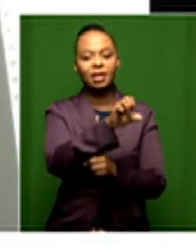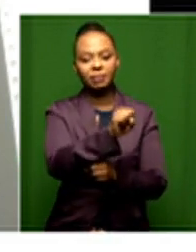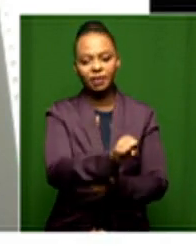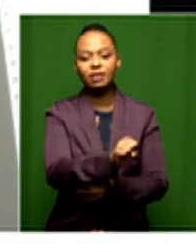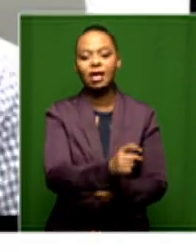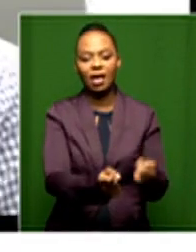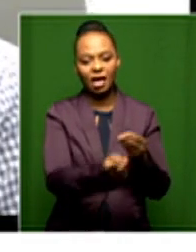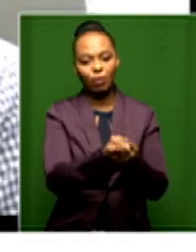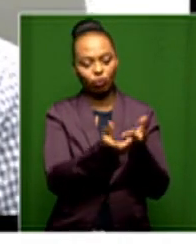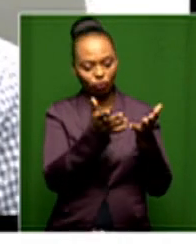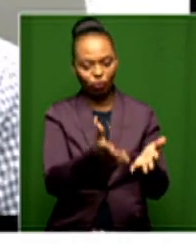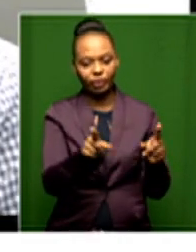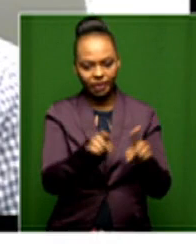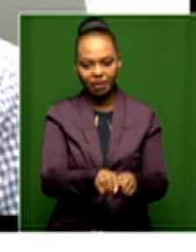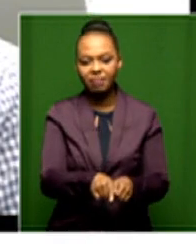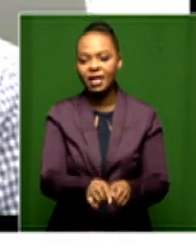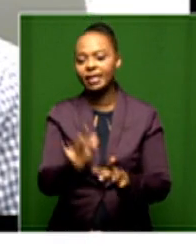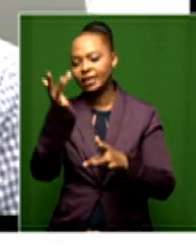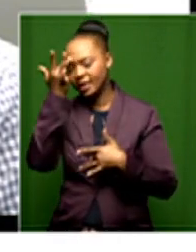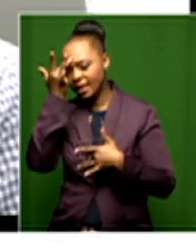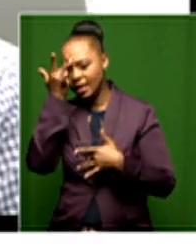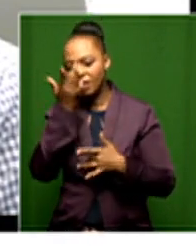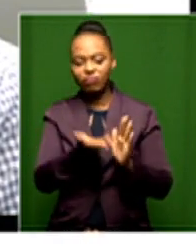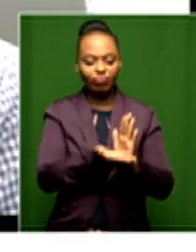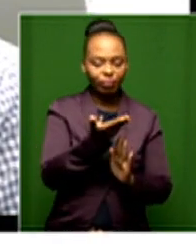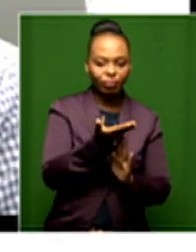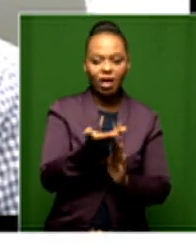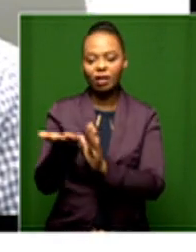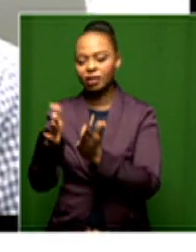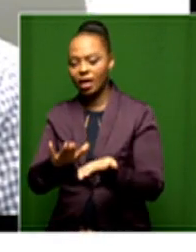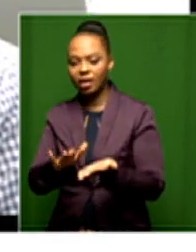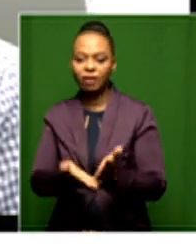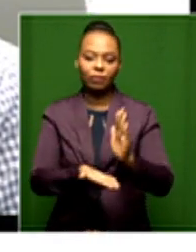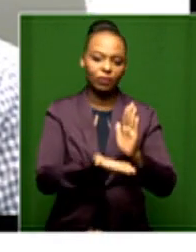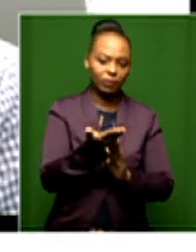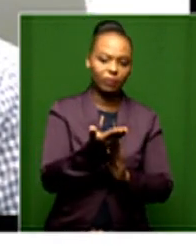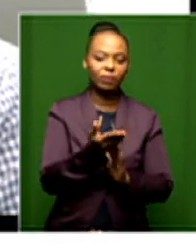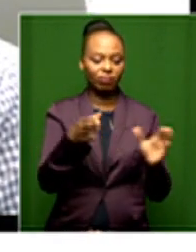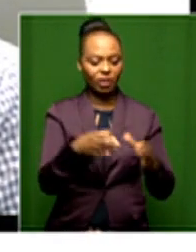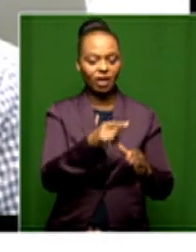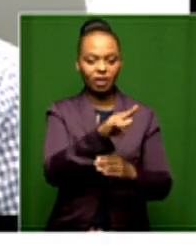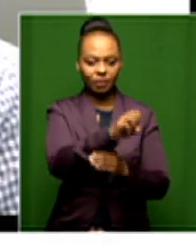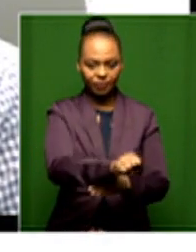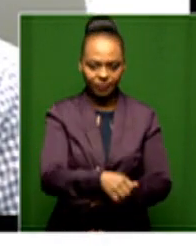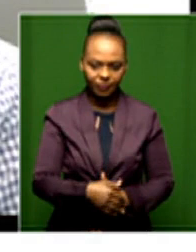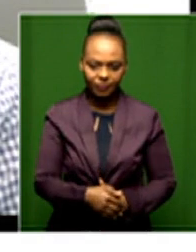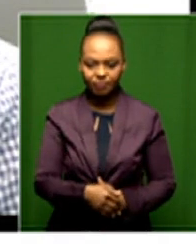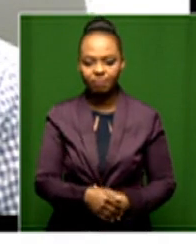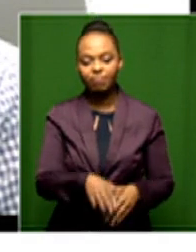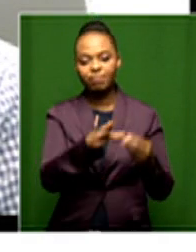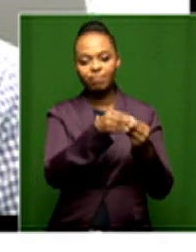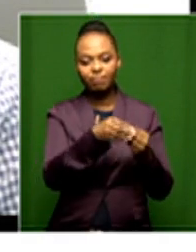environment. Just the cost. What is there an indication of the cost of the vaccine at this point?